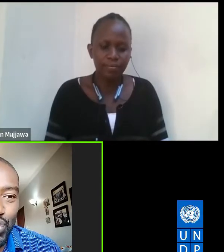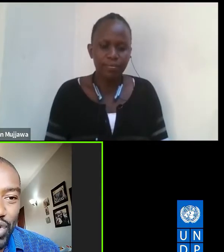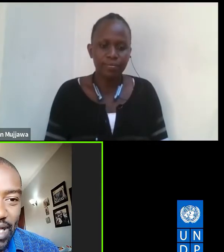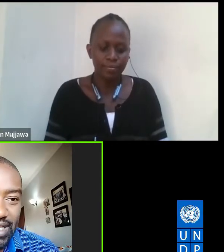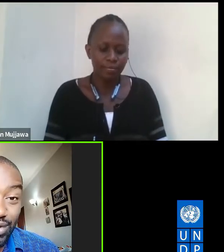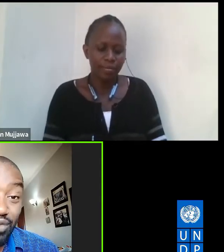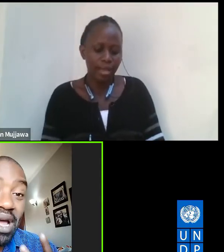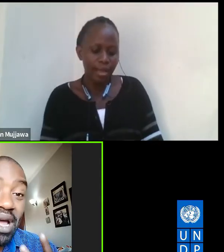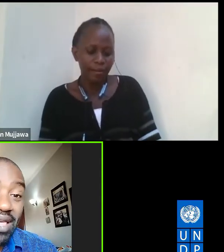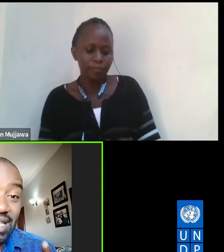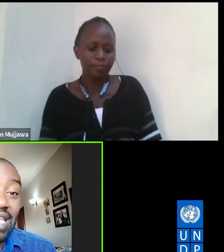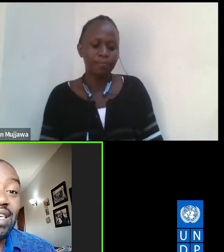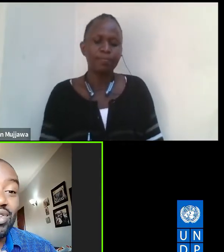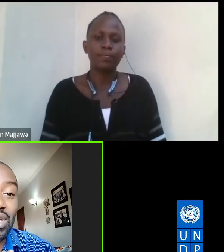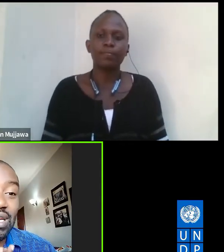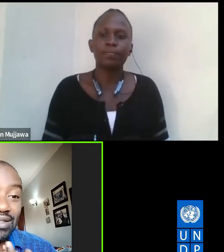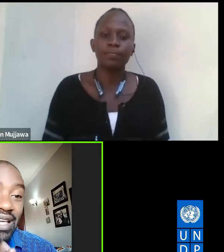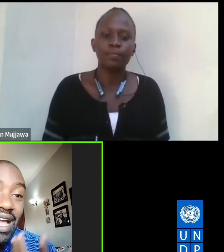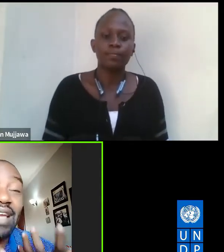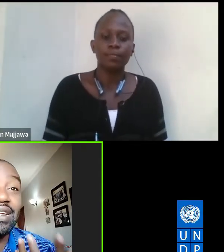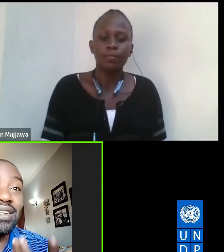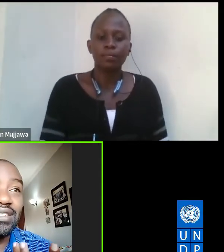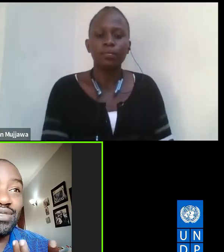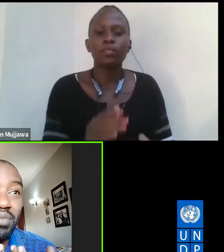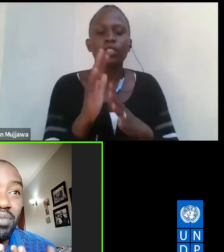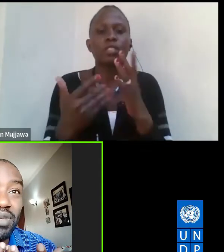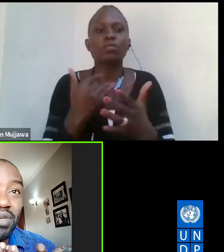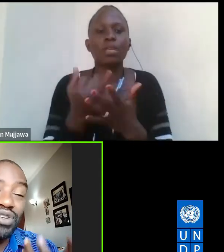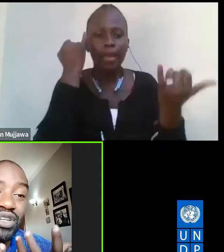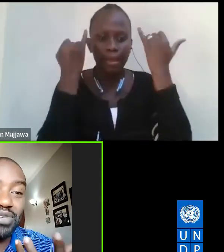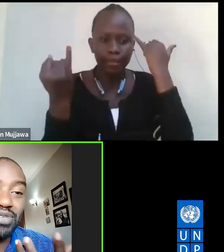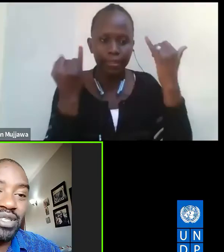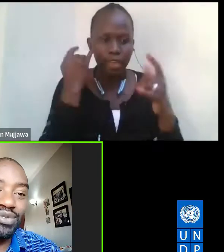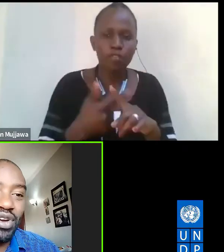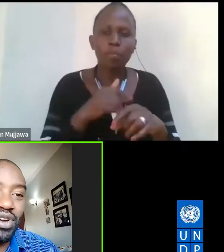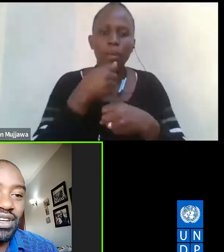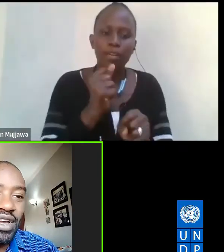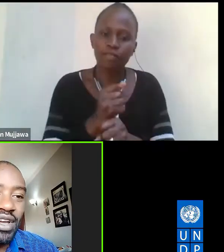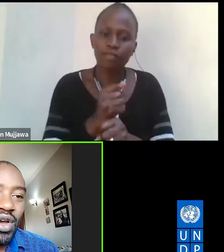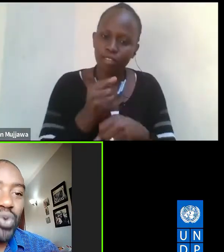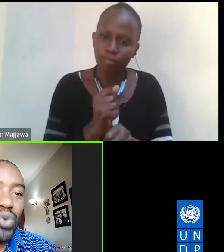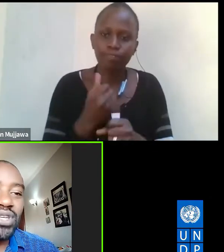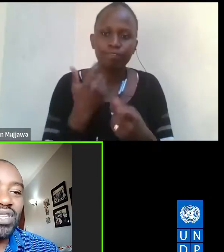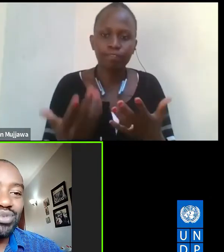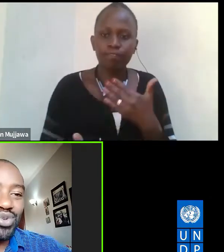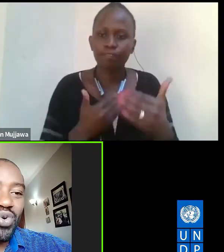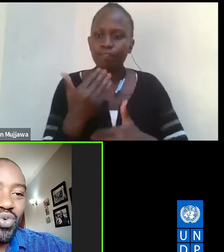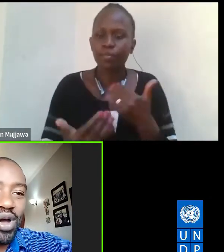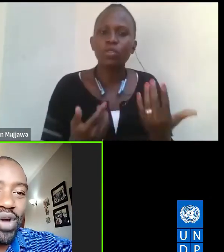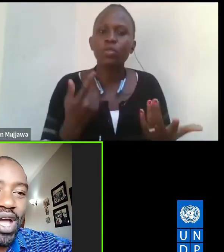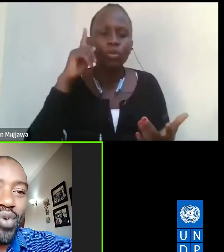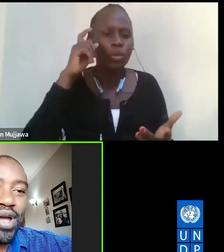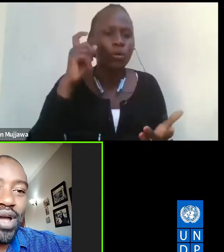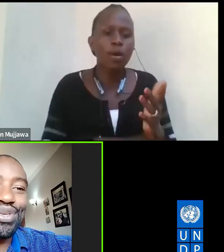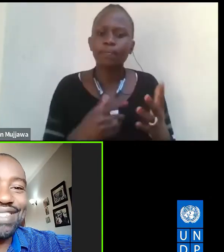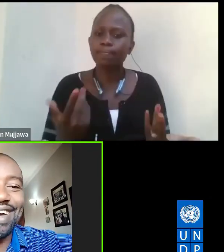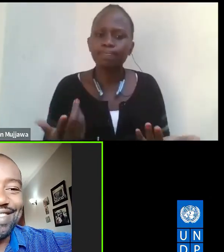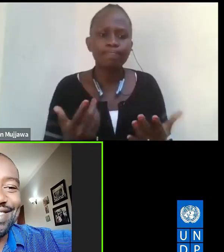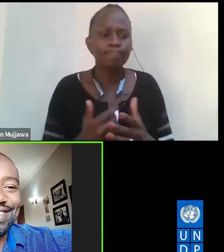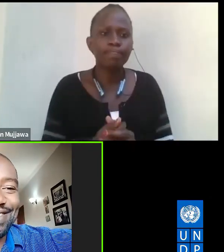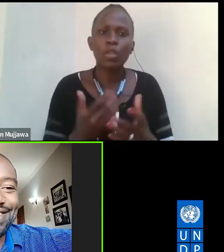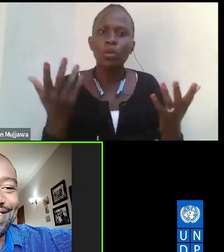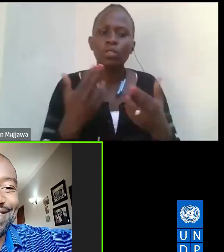to raise the sort of money that they need to get their ideas from the manufacturing perspective going, what would you tell them to do? Where do they